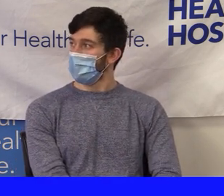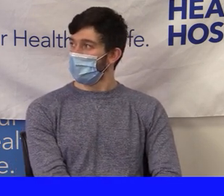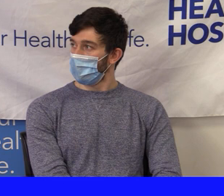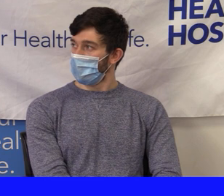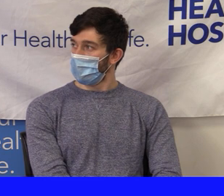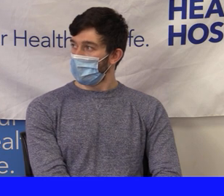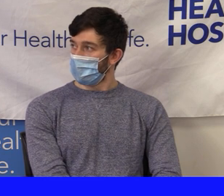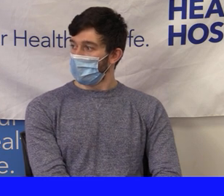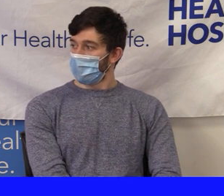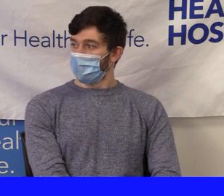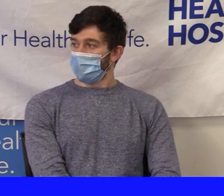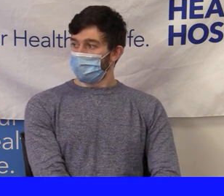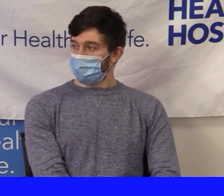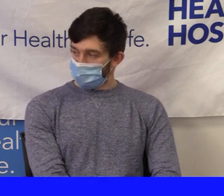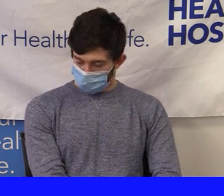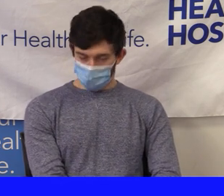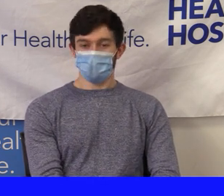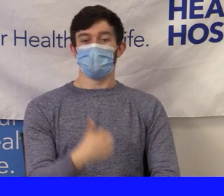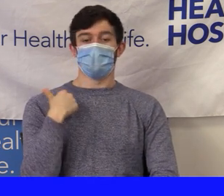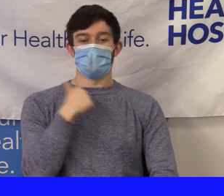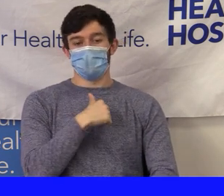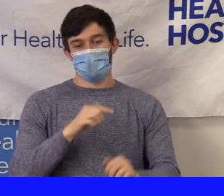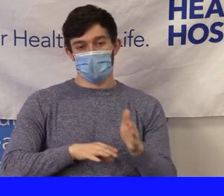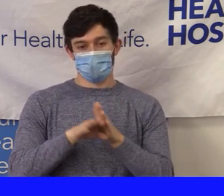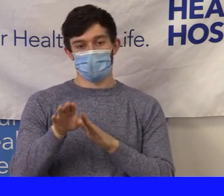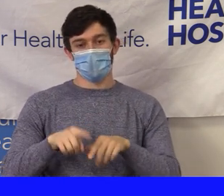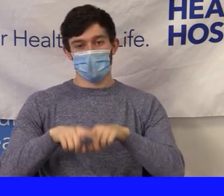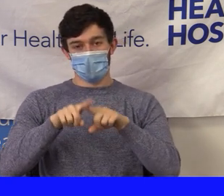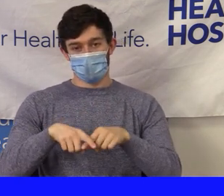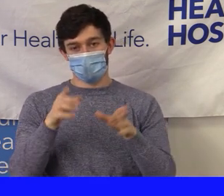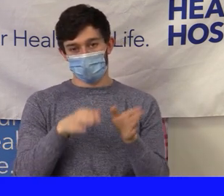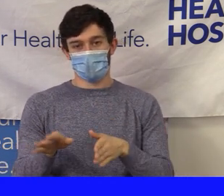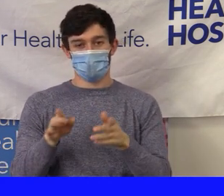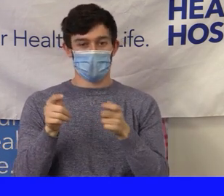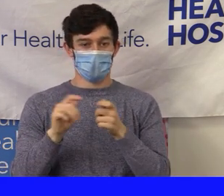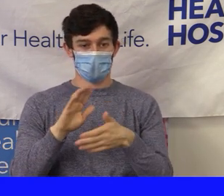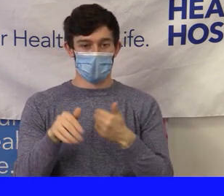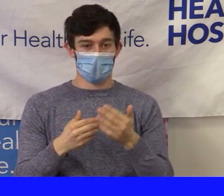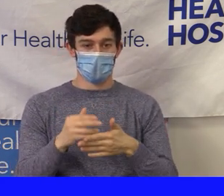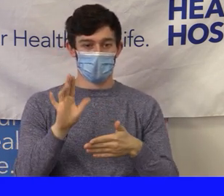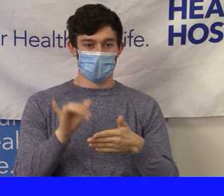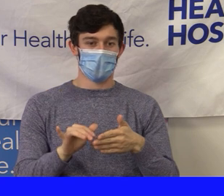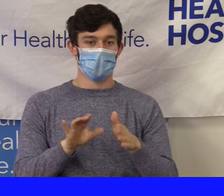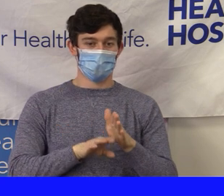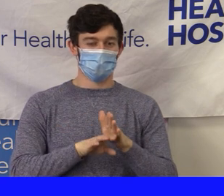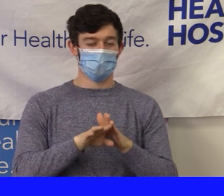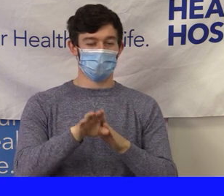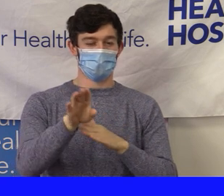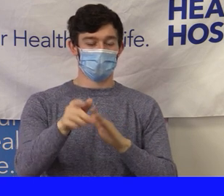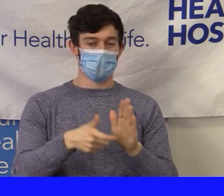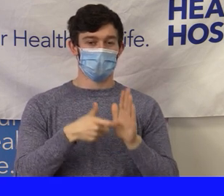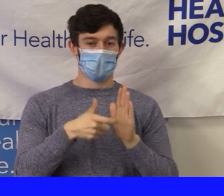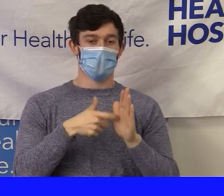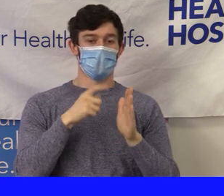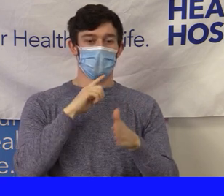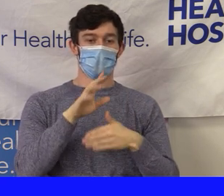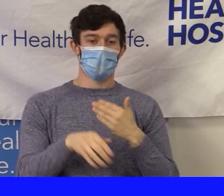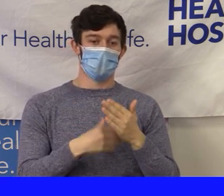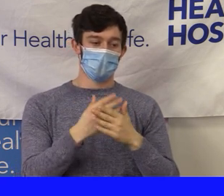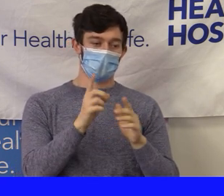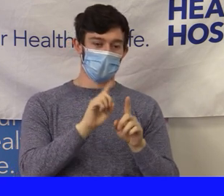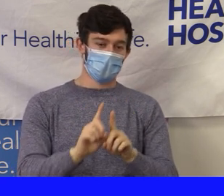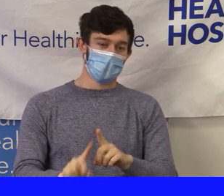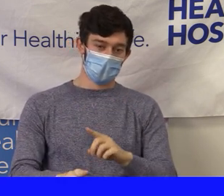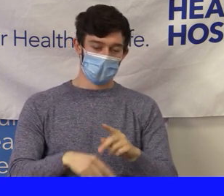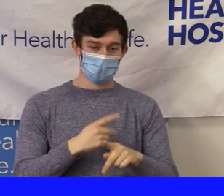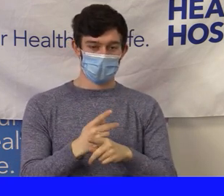We have also they'll develop a contingency plan to manage all the escalating demands of all types of hazards